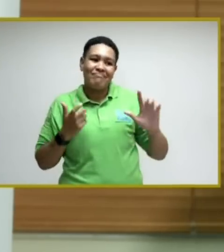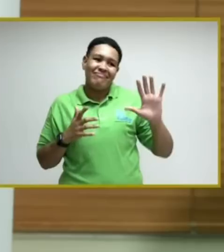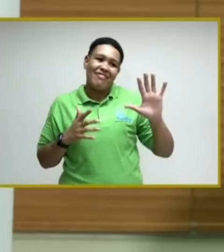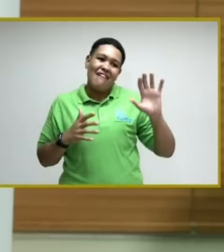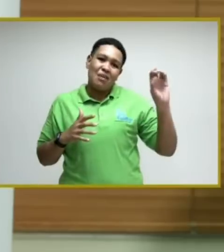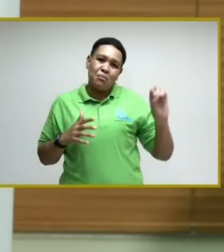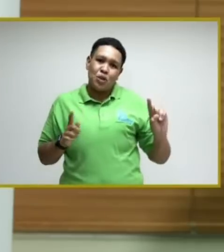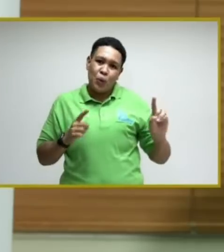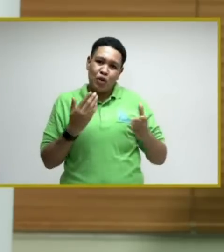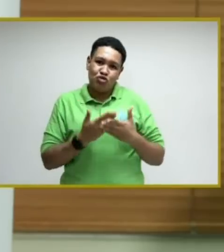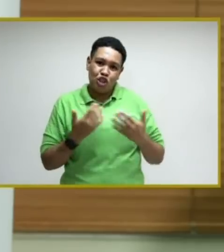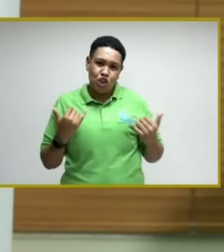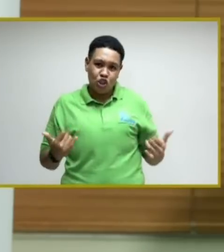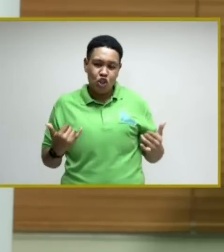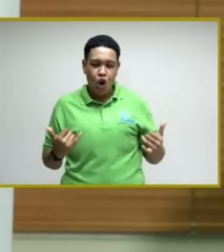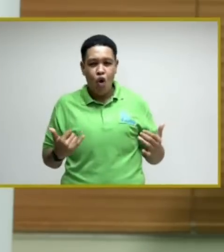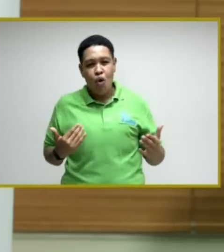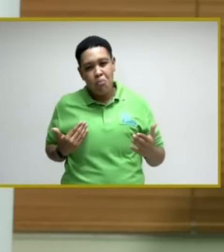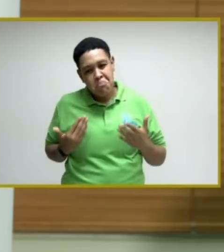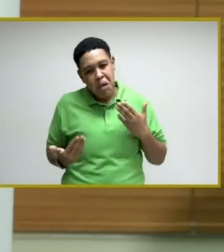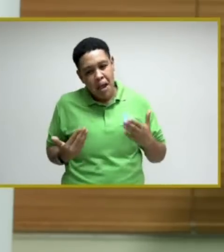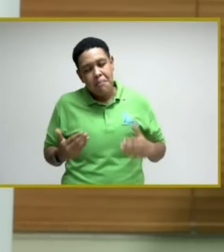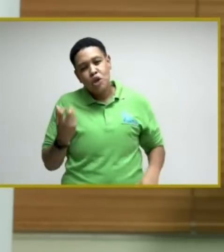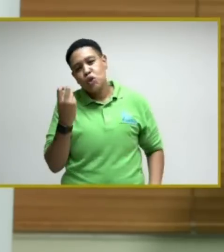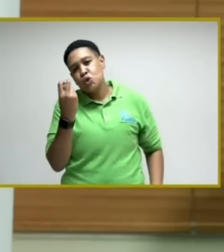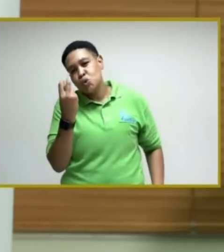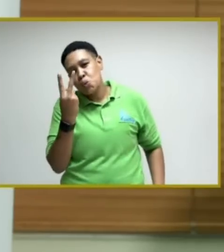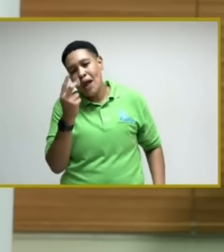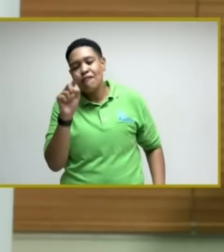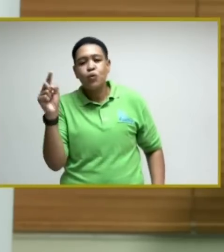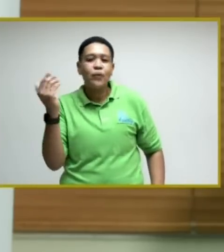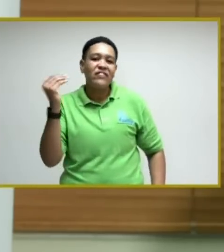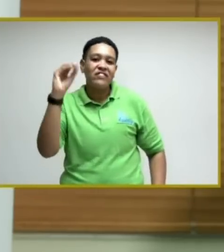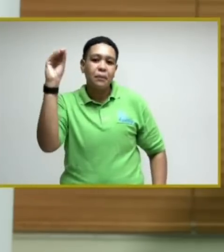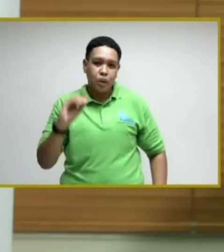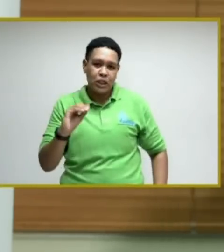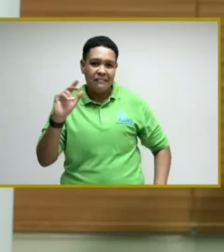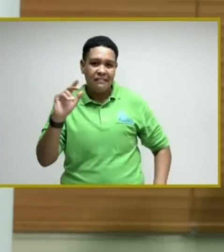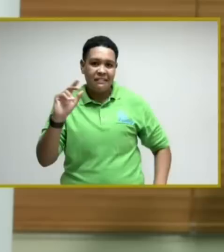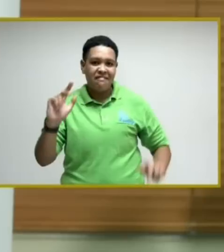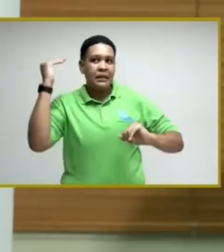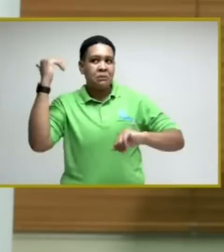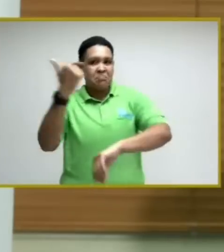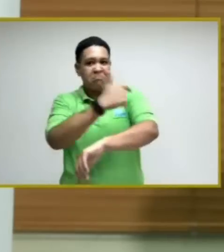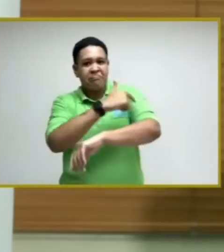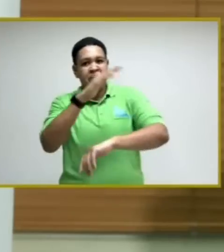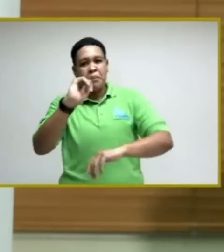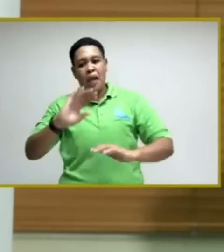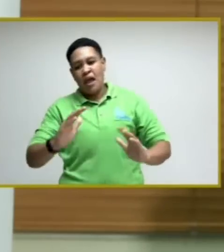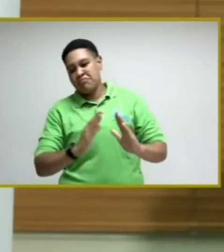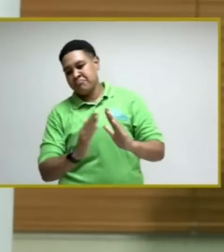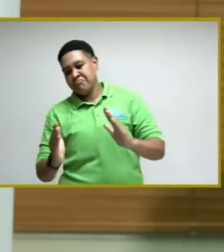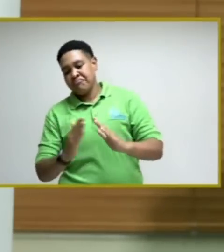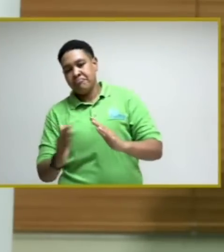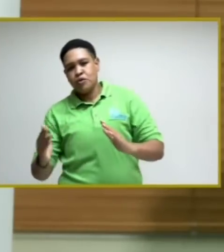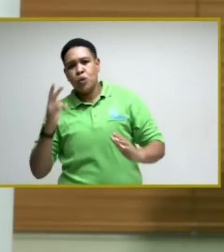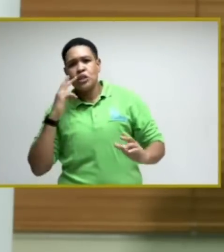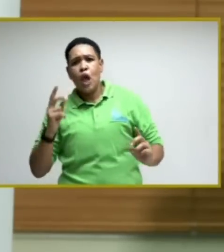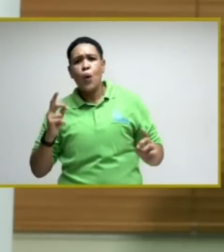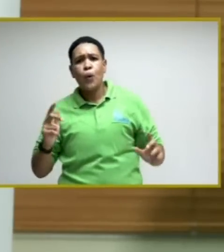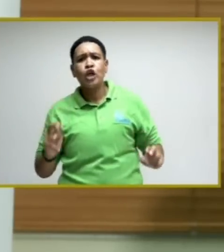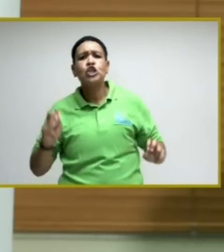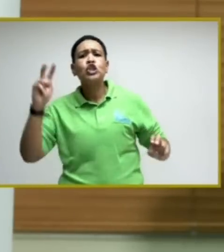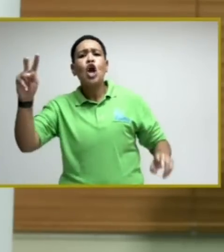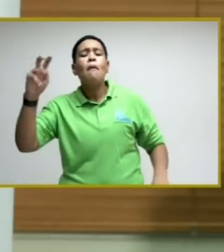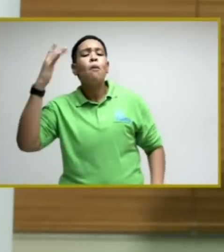percent where it's at, closer to maybe 12 to 15%. So you'll see a quick jump, and